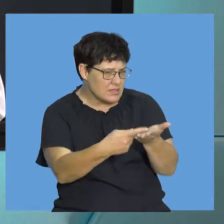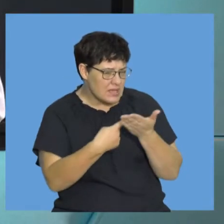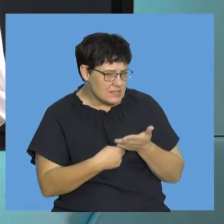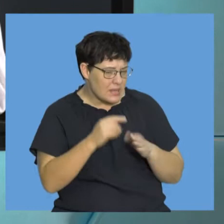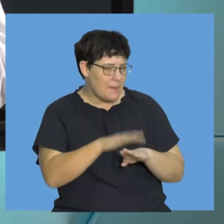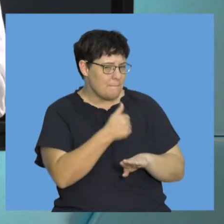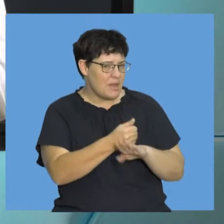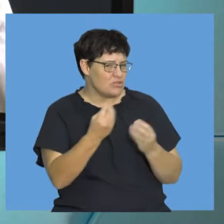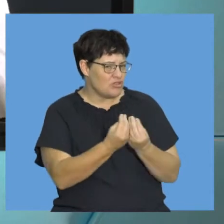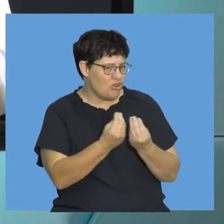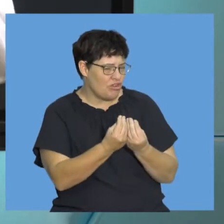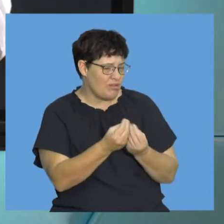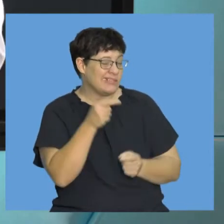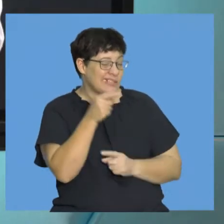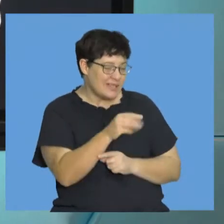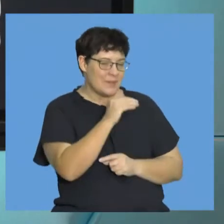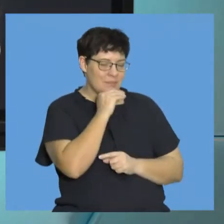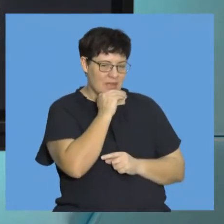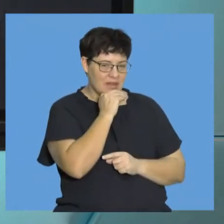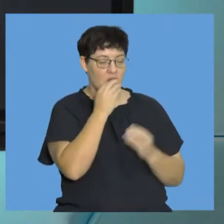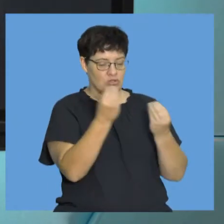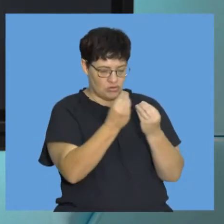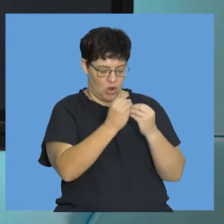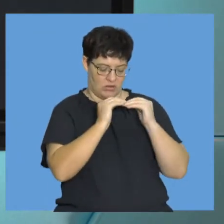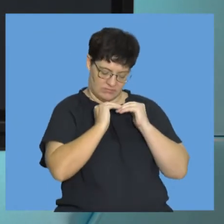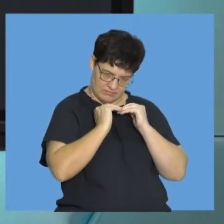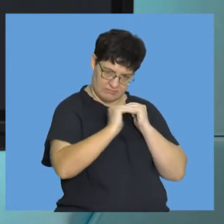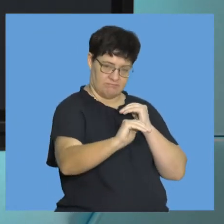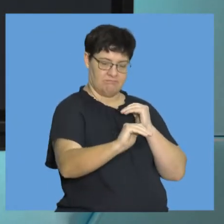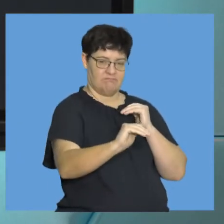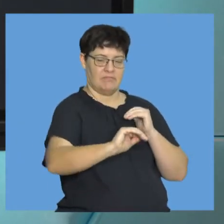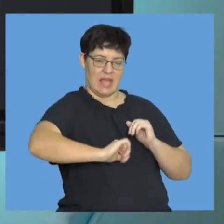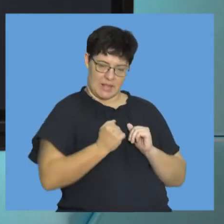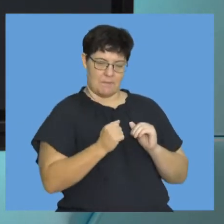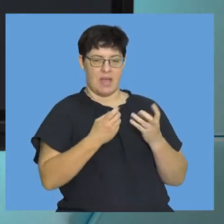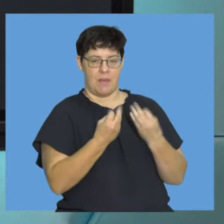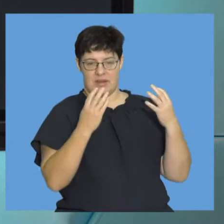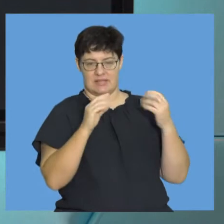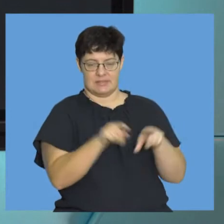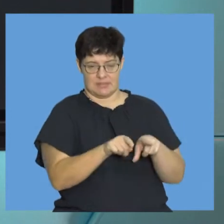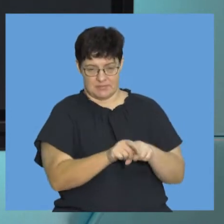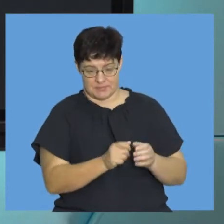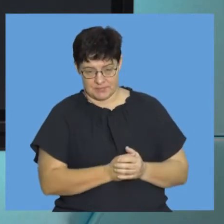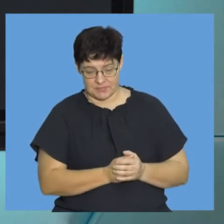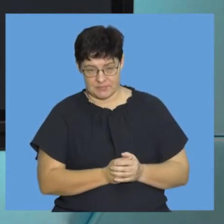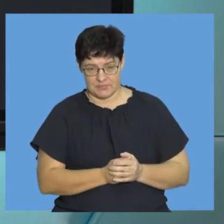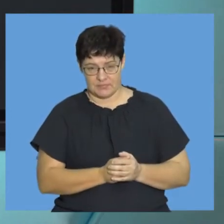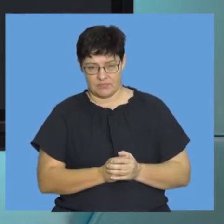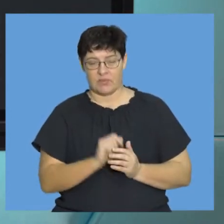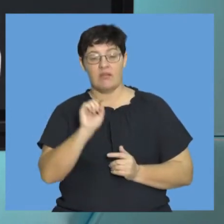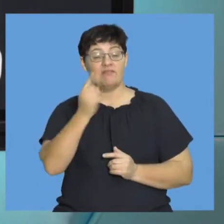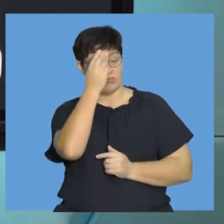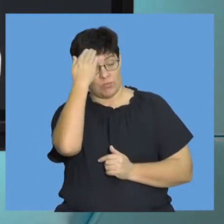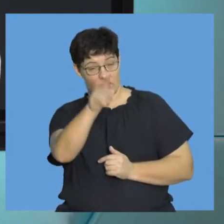quick recap. Base stock means you keep your stock consistent. Right. Now the first thing that you need to know here, guys,